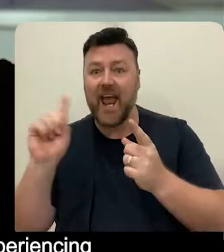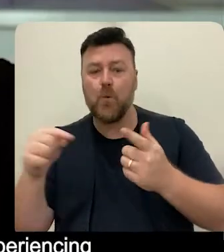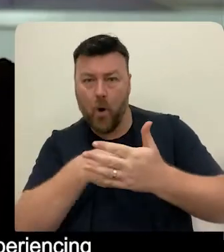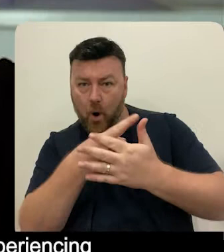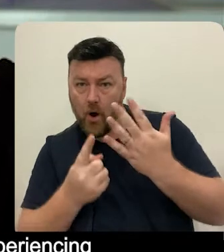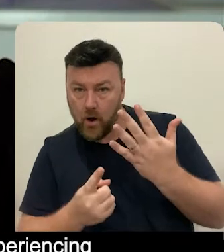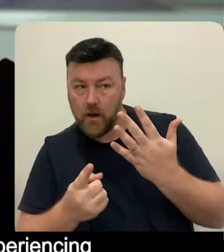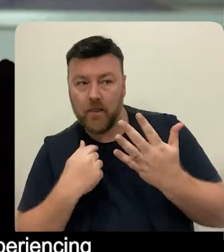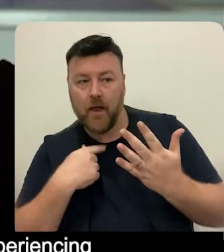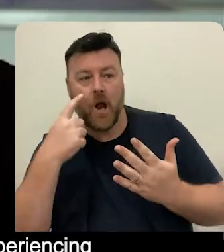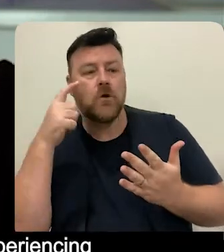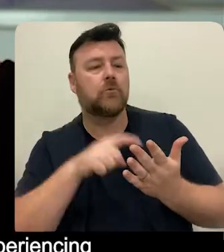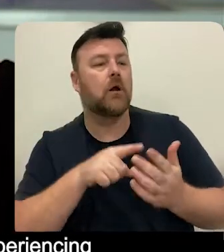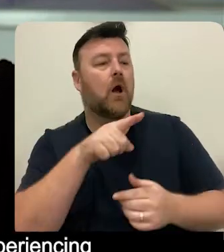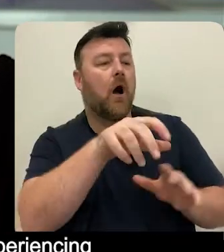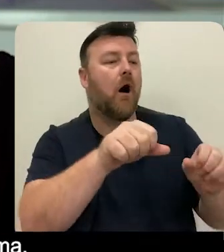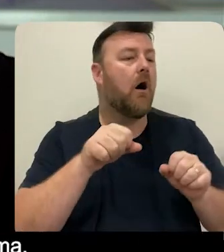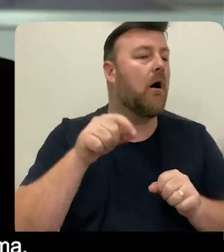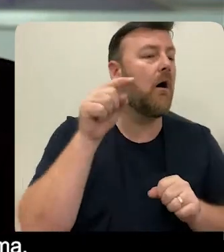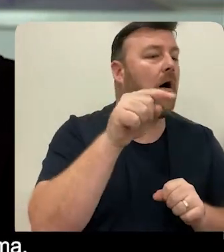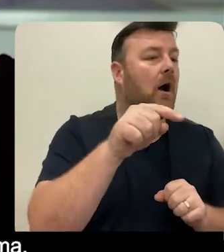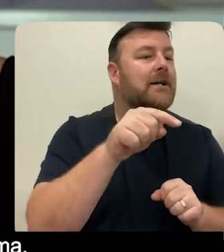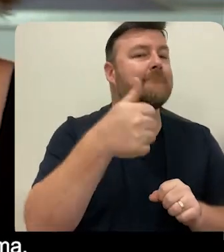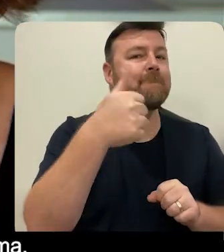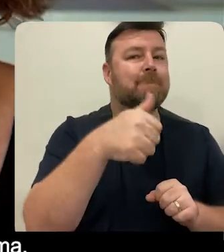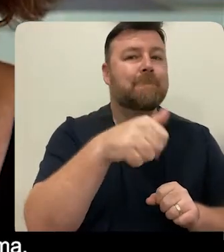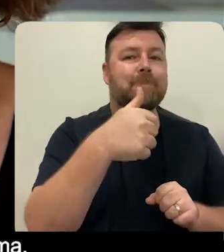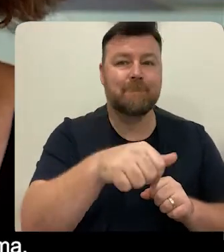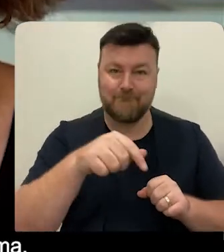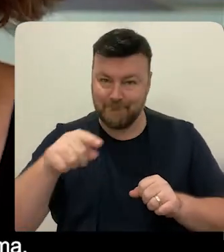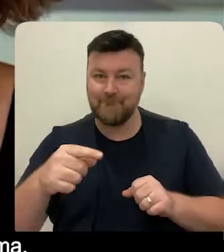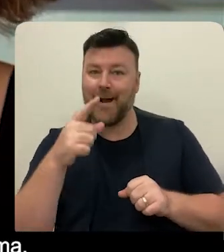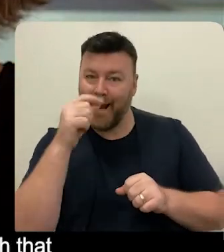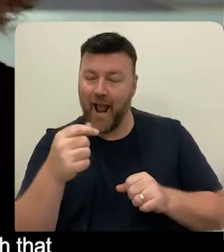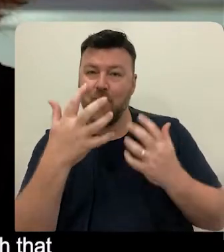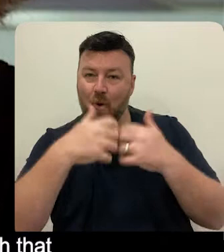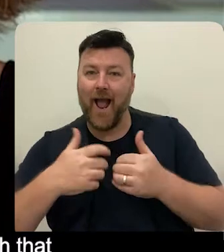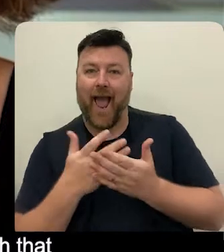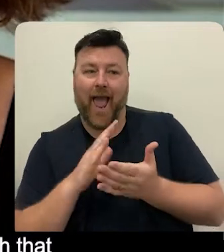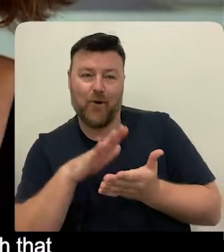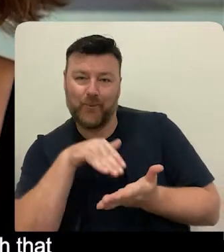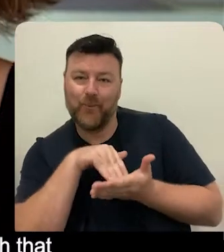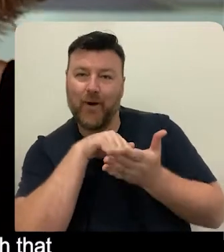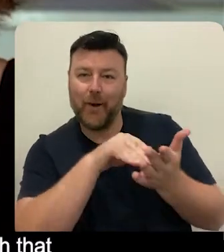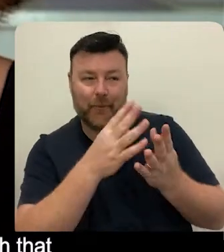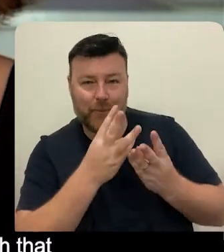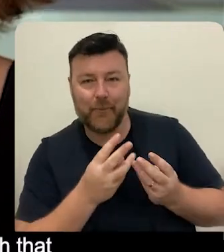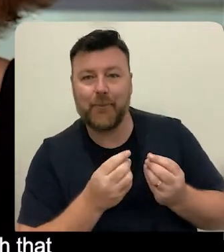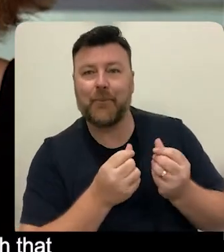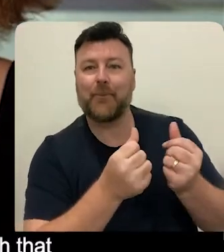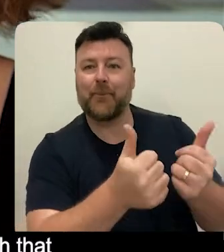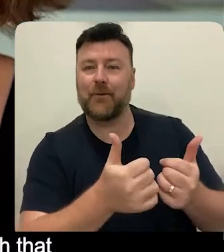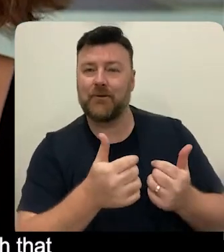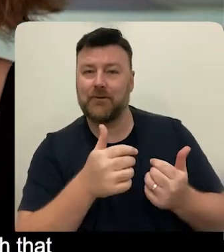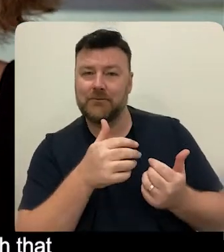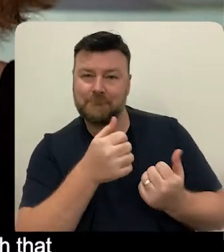they recognise the problems they're experiencing in relationship are the legacy of complex trauma, there's ways of relating that can assist and